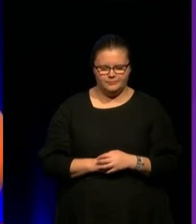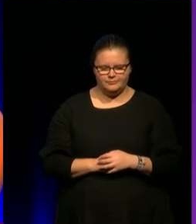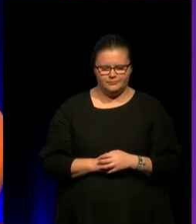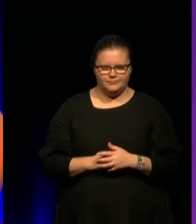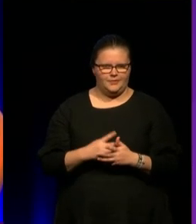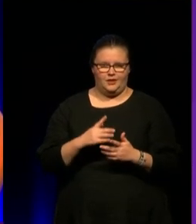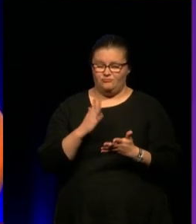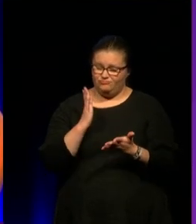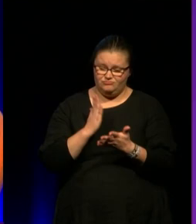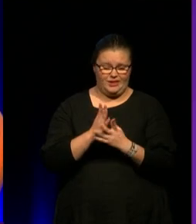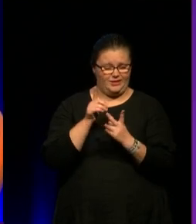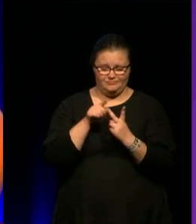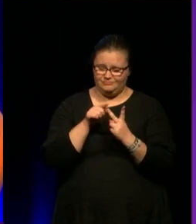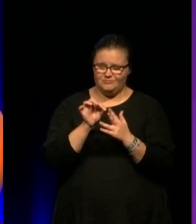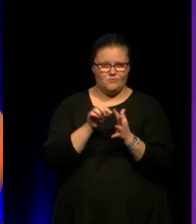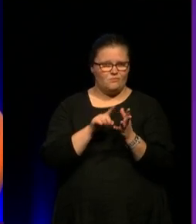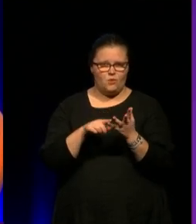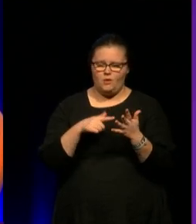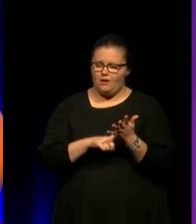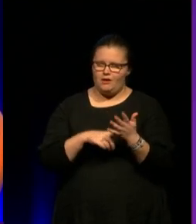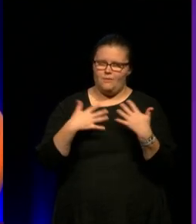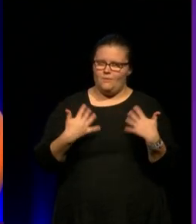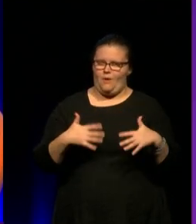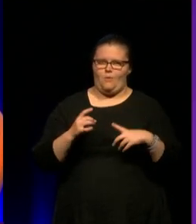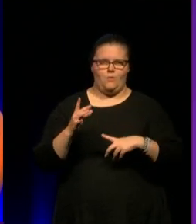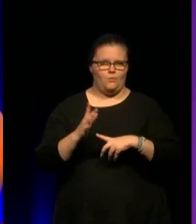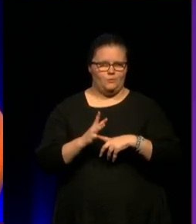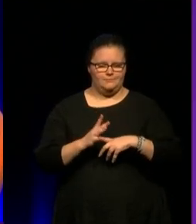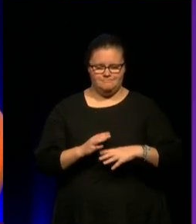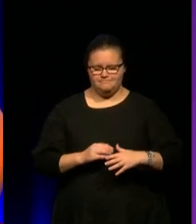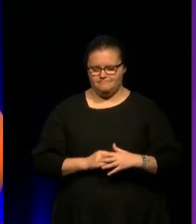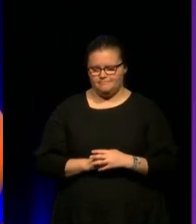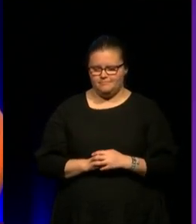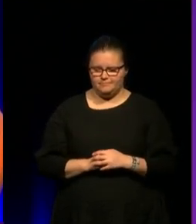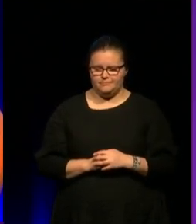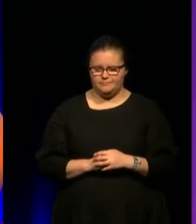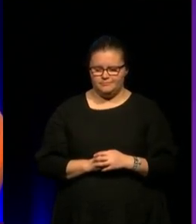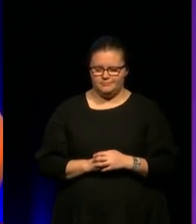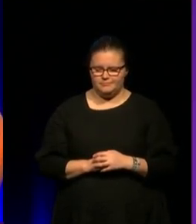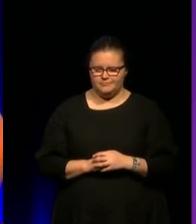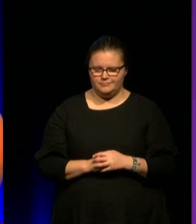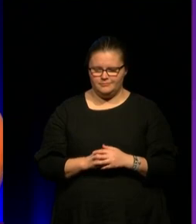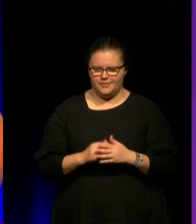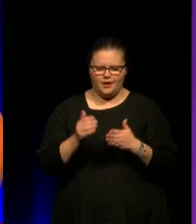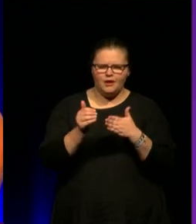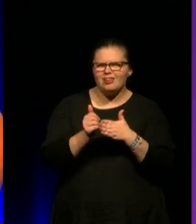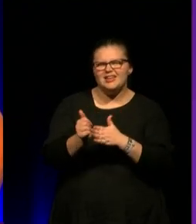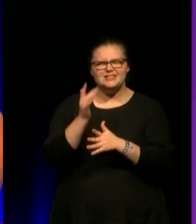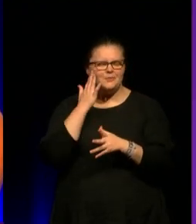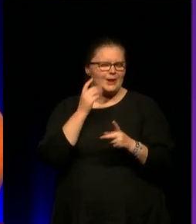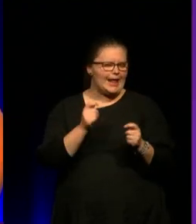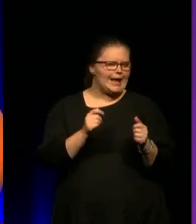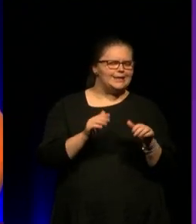I couldn't overstate how important Paul has been. Mm. And when things are hard, like leadership's easy when things are easy,